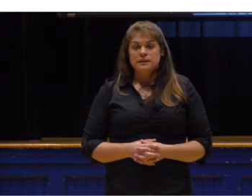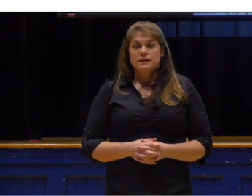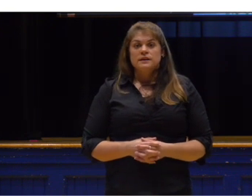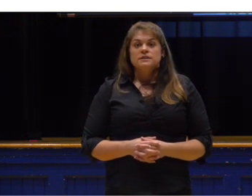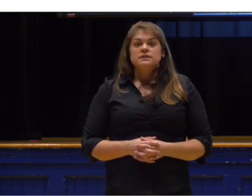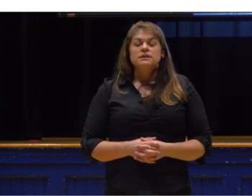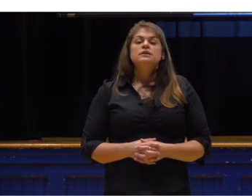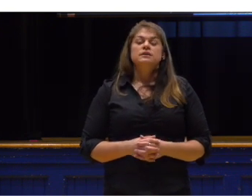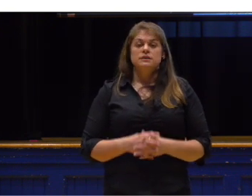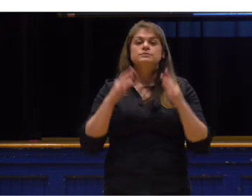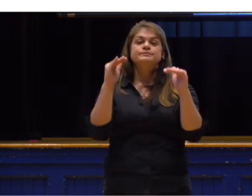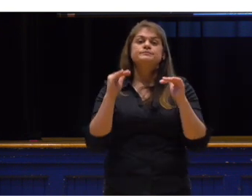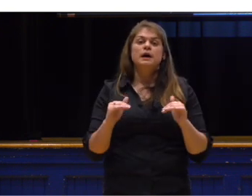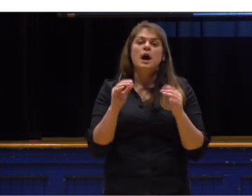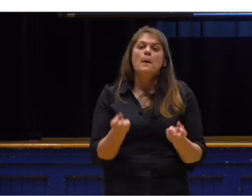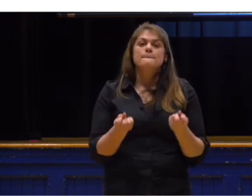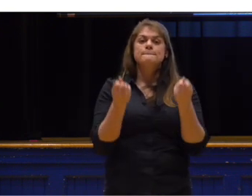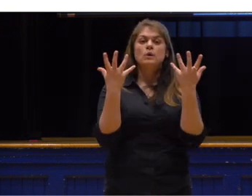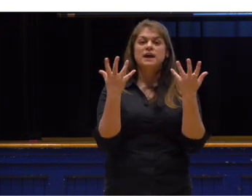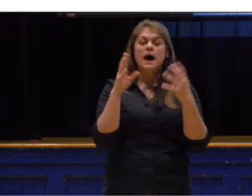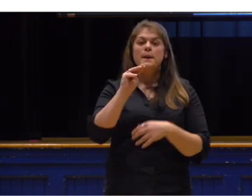a multimodal standpoint,